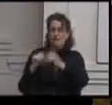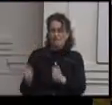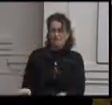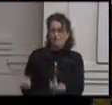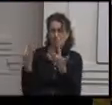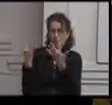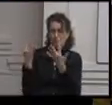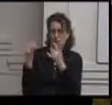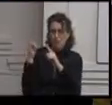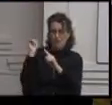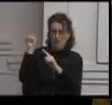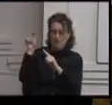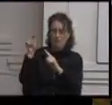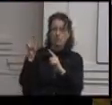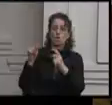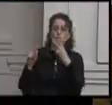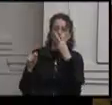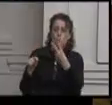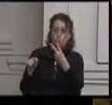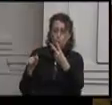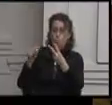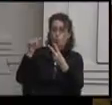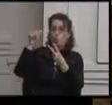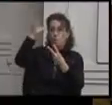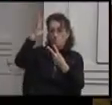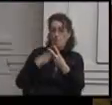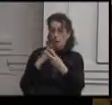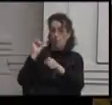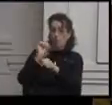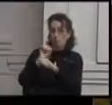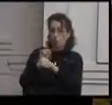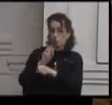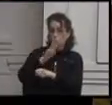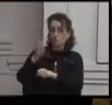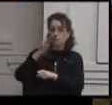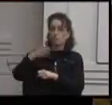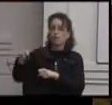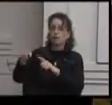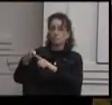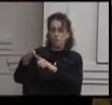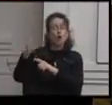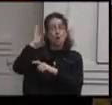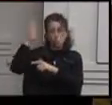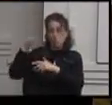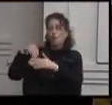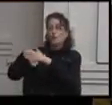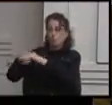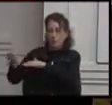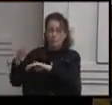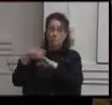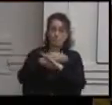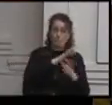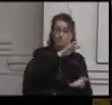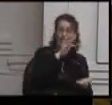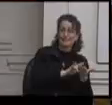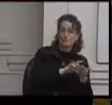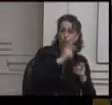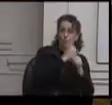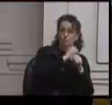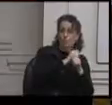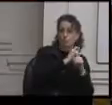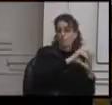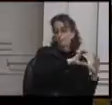2 guys in West Brattleboro will go in before the truck from Central gets there to try to initiate a